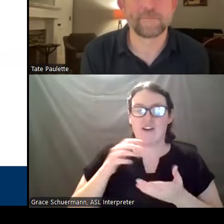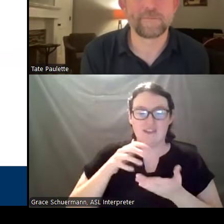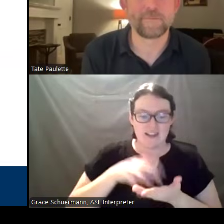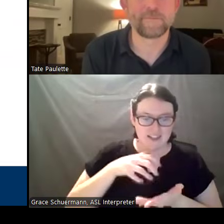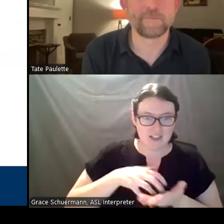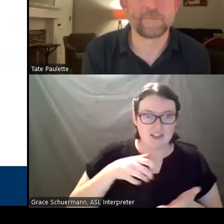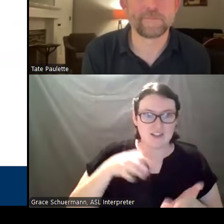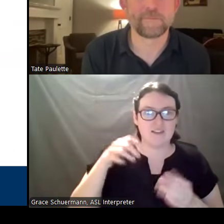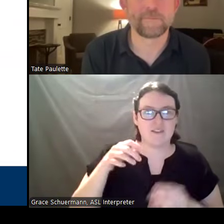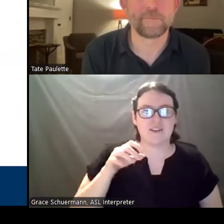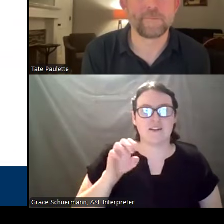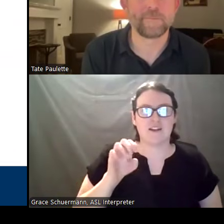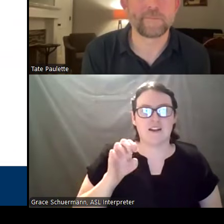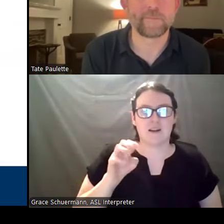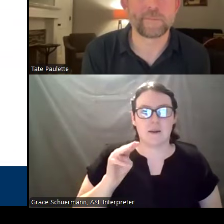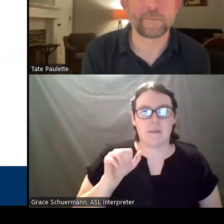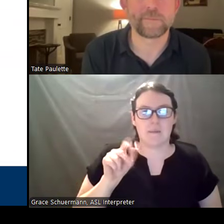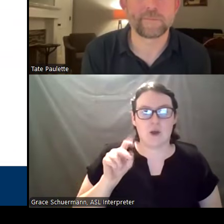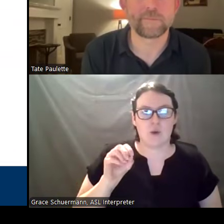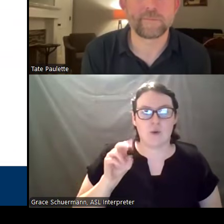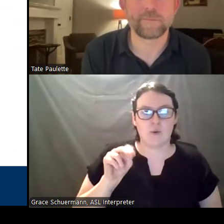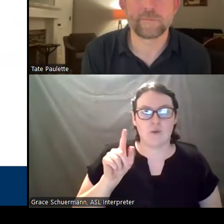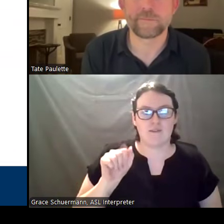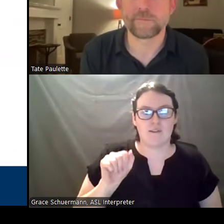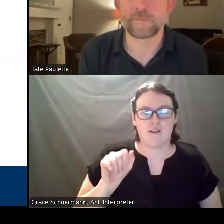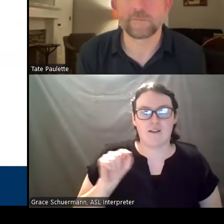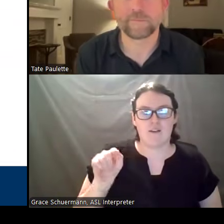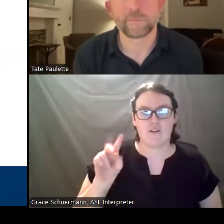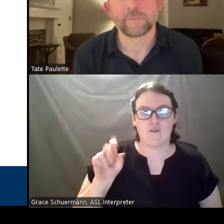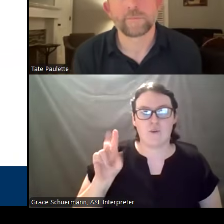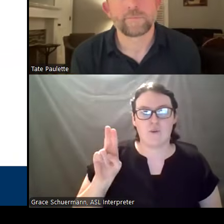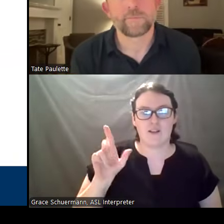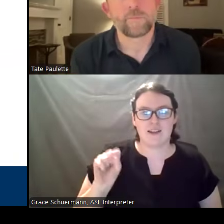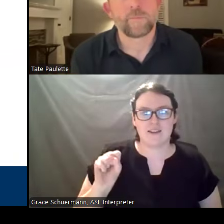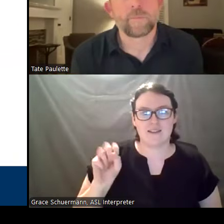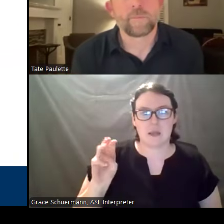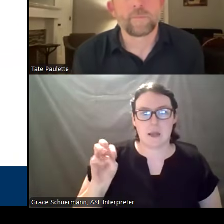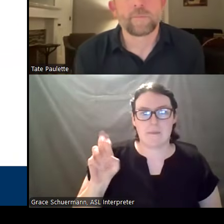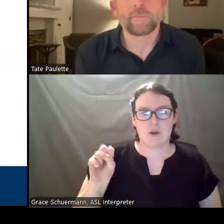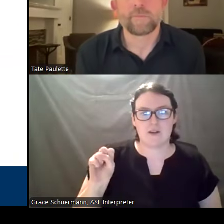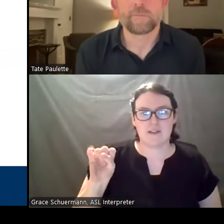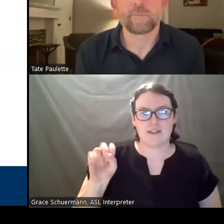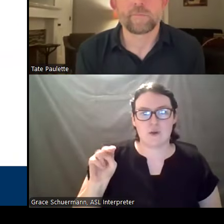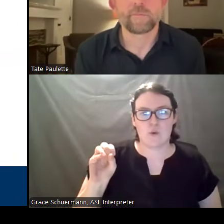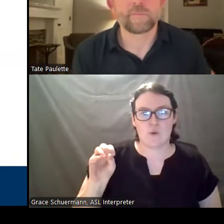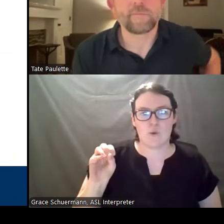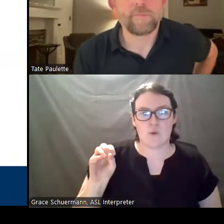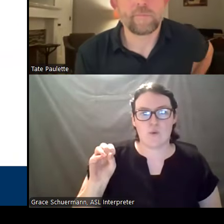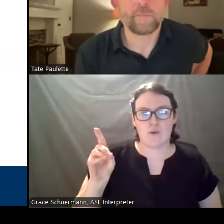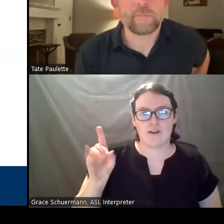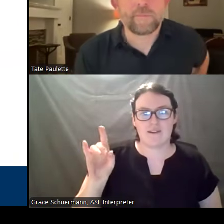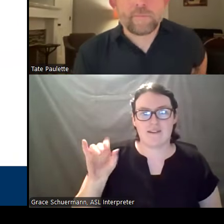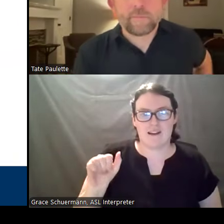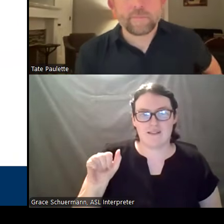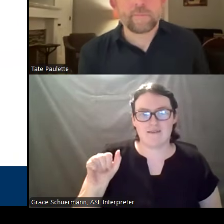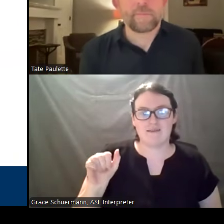Makunta Vulesh Mercenudia in Western Cyprus. And I'll go ahead and say now, in introducing Tate, when faced with a